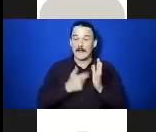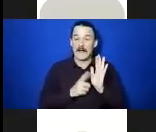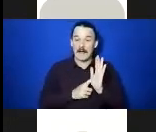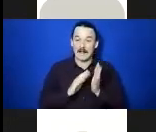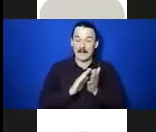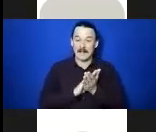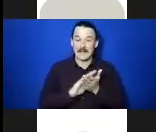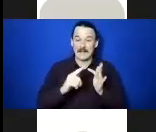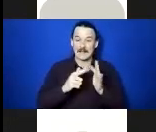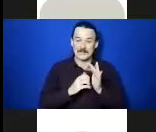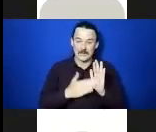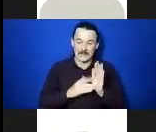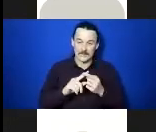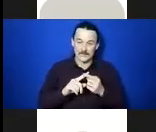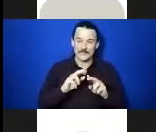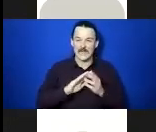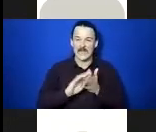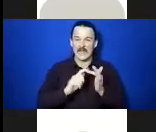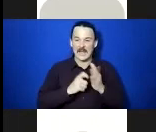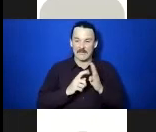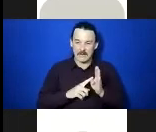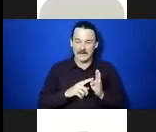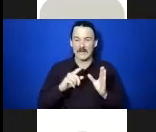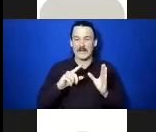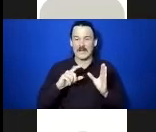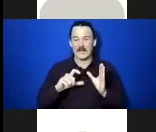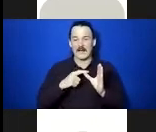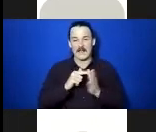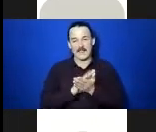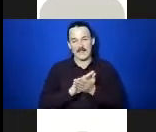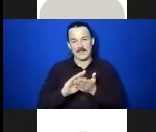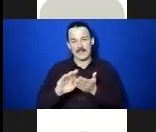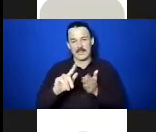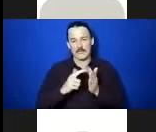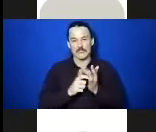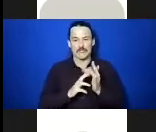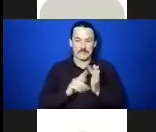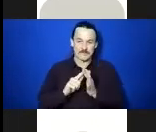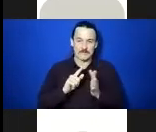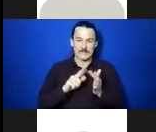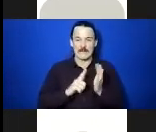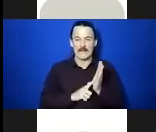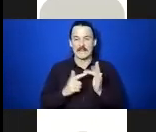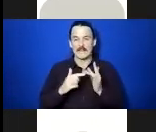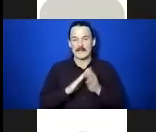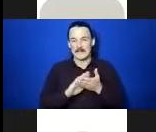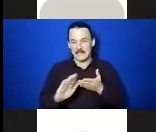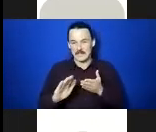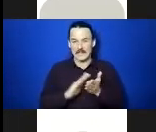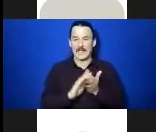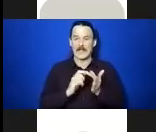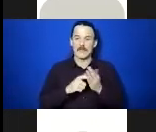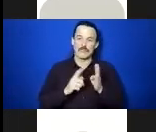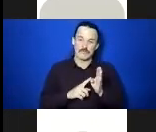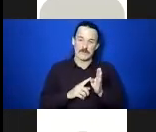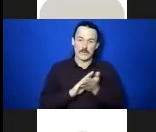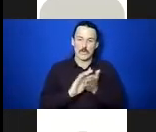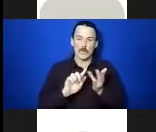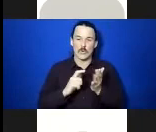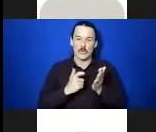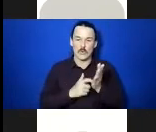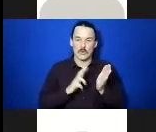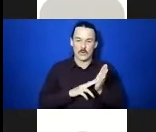Carl Garth, Catherine Piazza, Frederick Dre, Elizabeth Hauser, Henry Horn, and Ferdinand